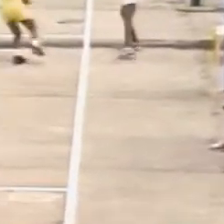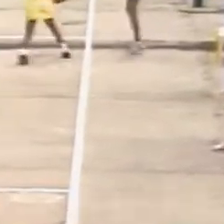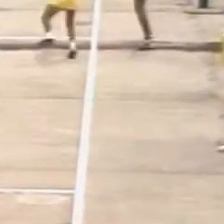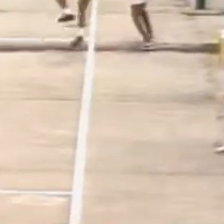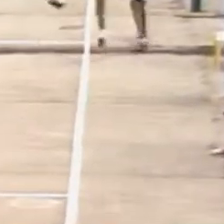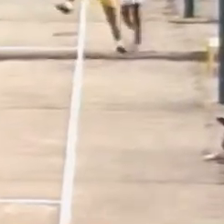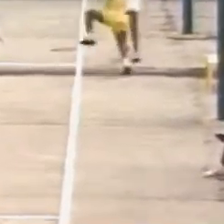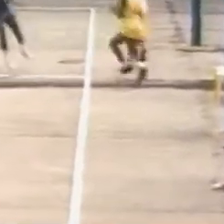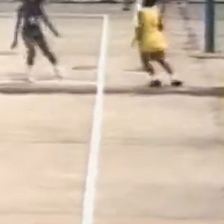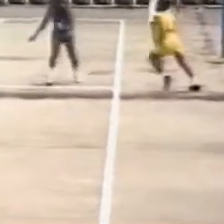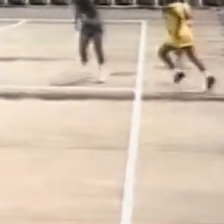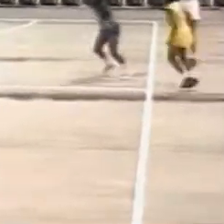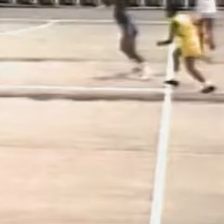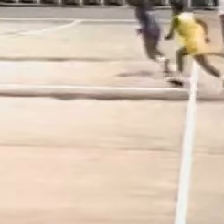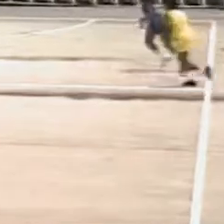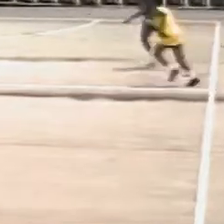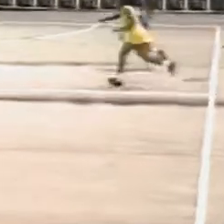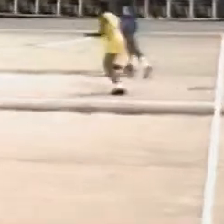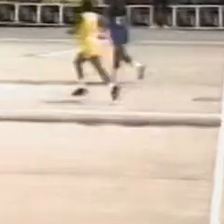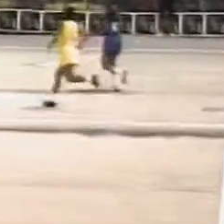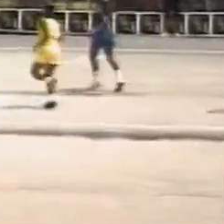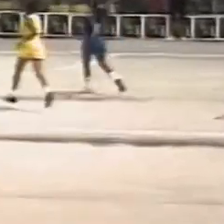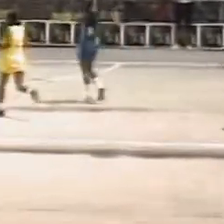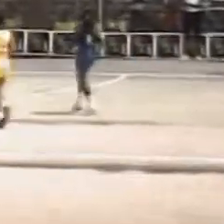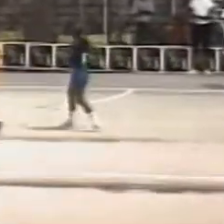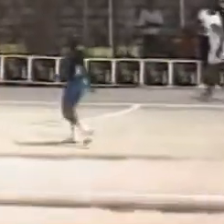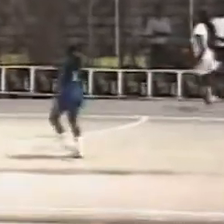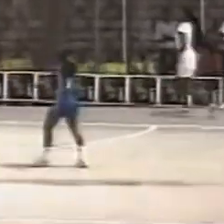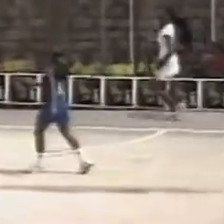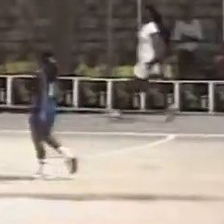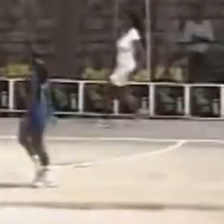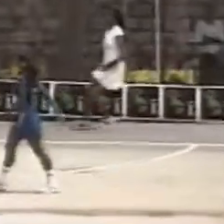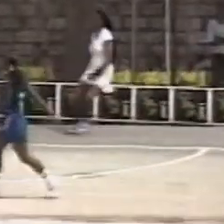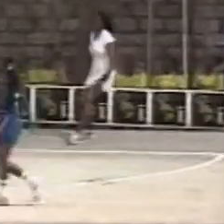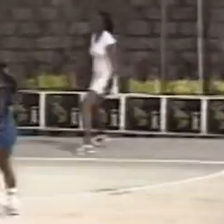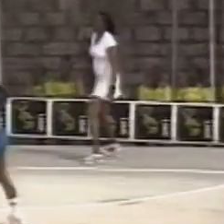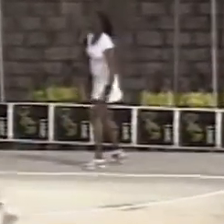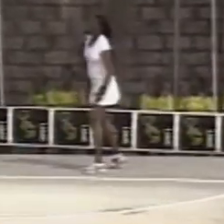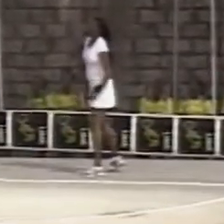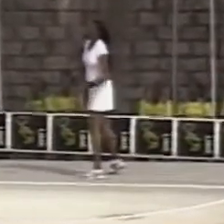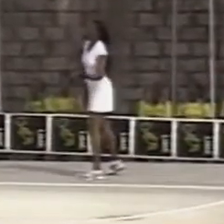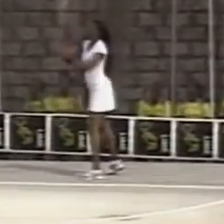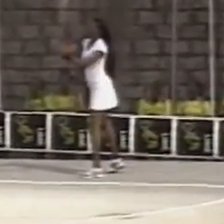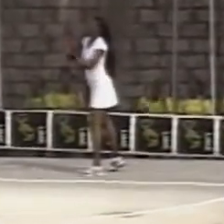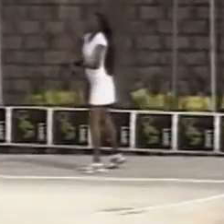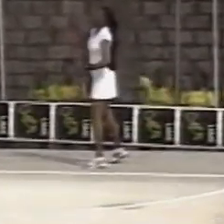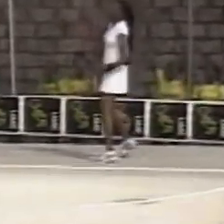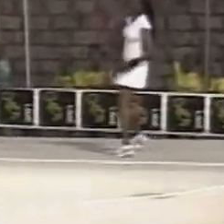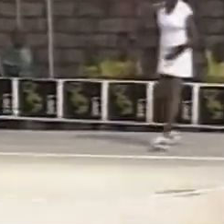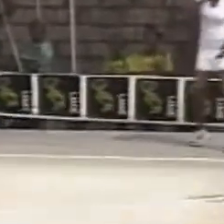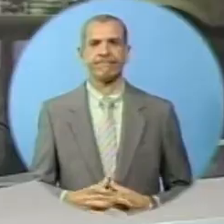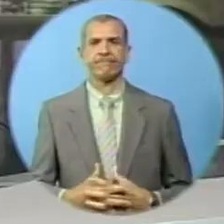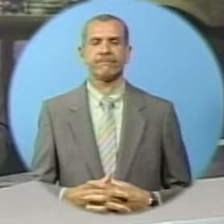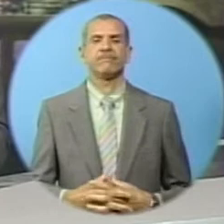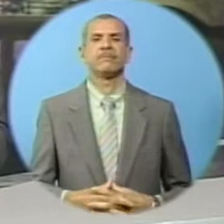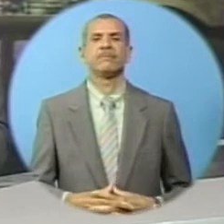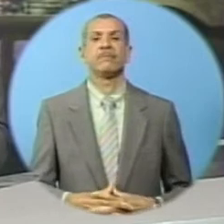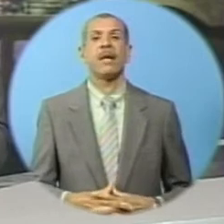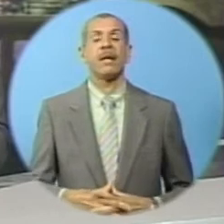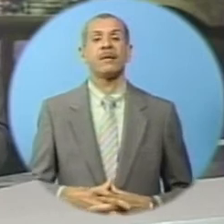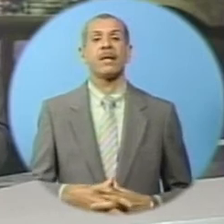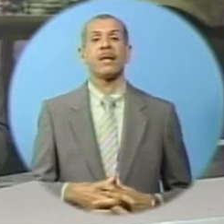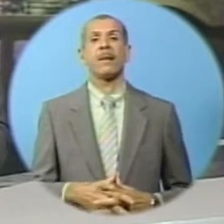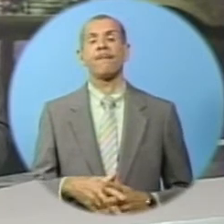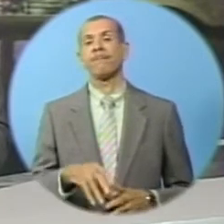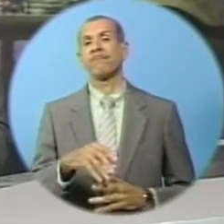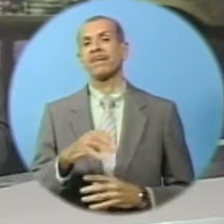Pierre Under-16 netball tournament is in its 16th year. Anne-Marie Burke, CBC Sports. I just want to